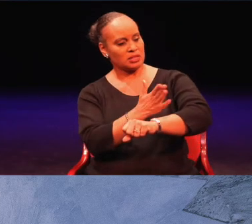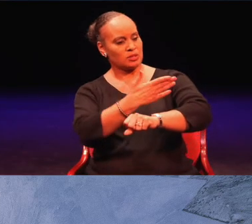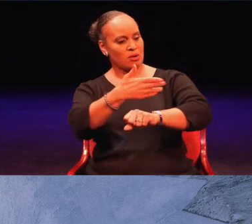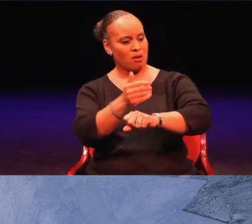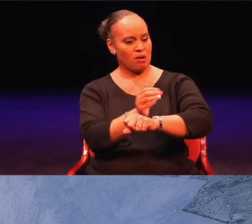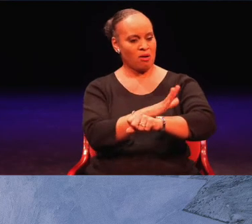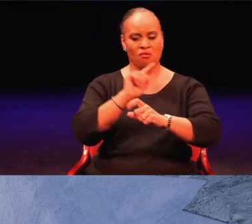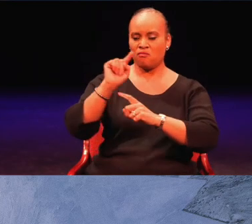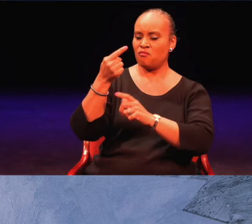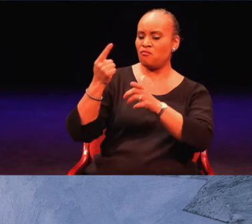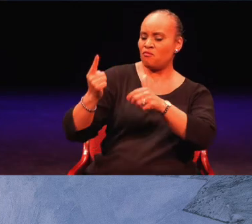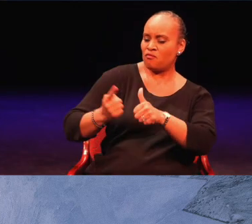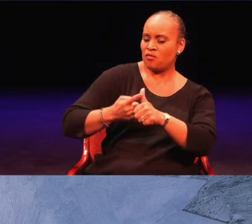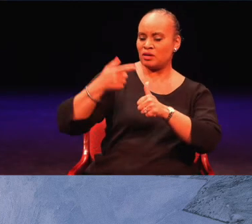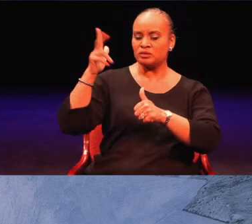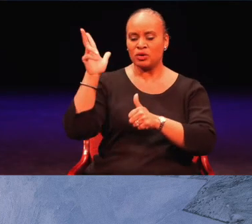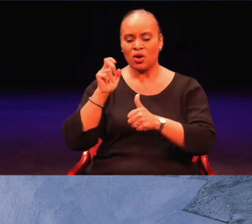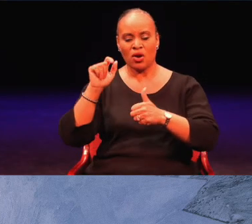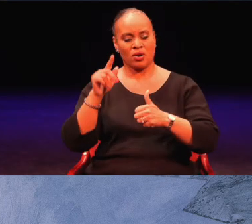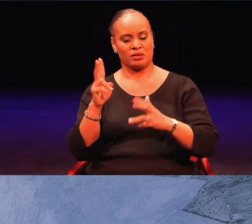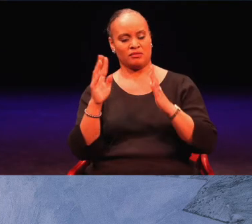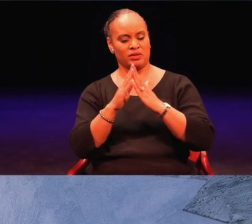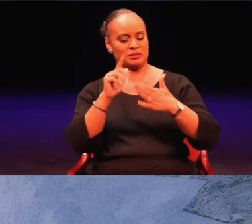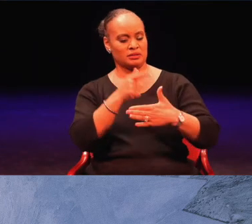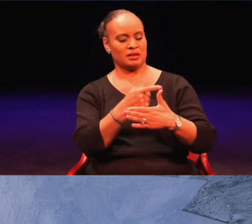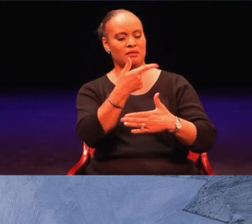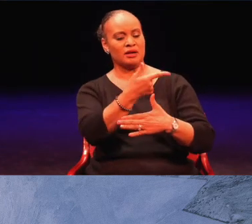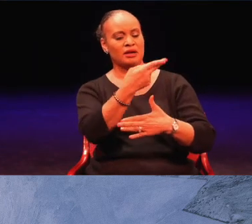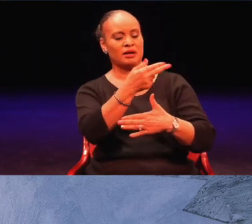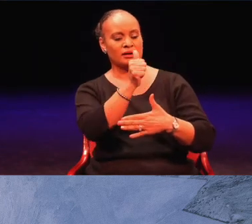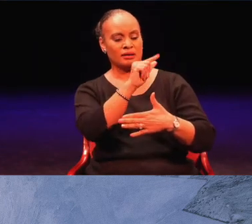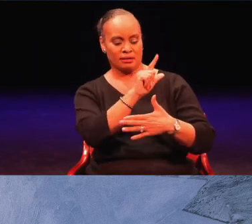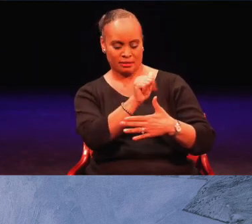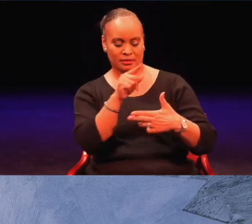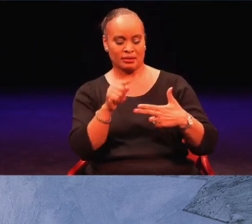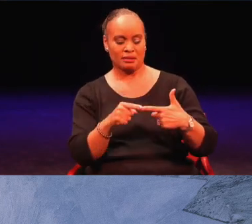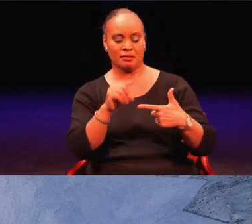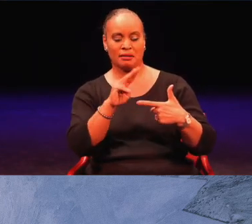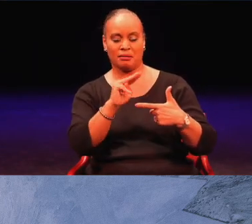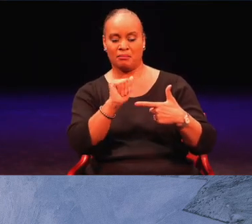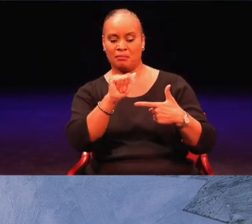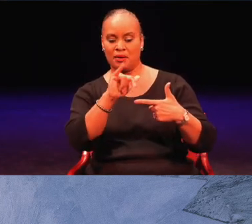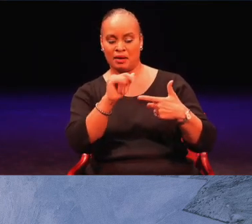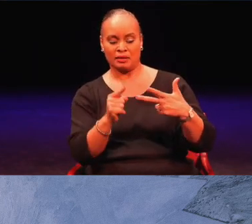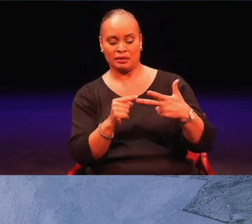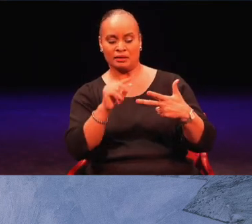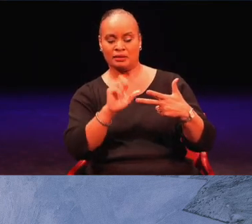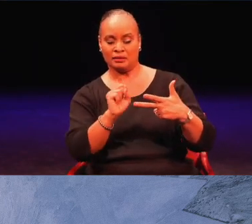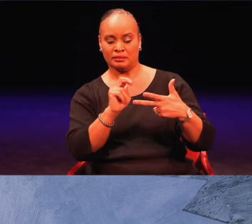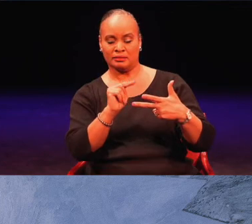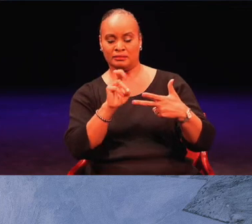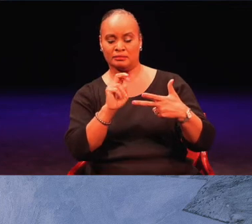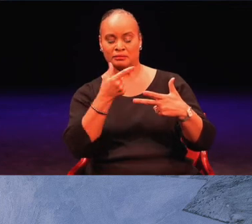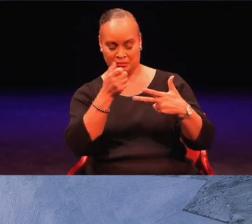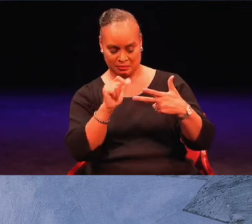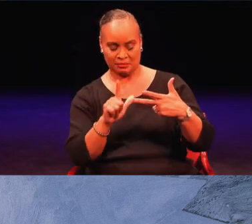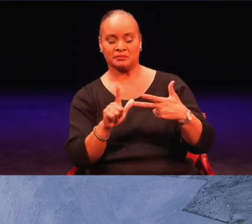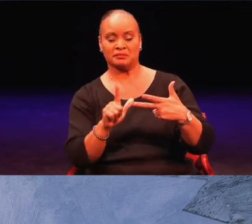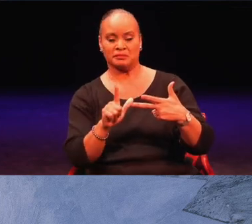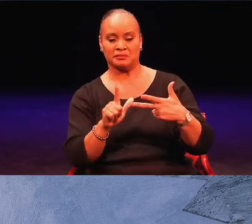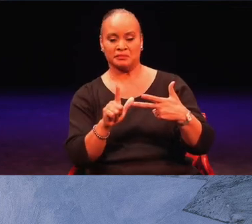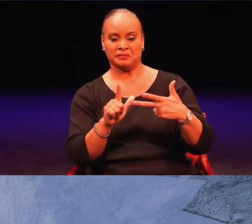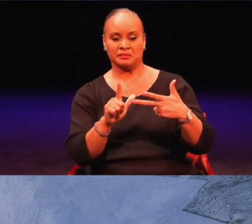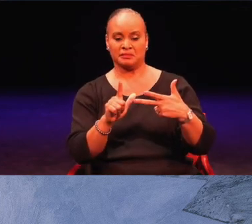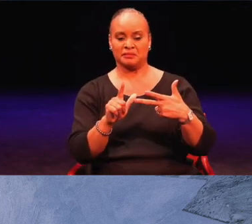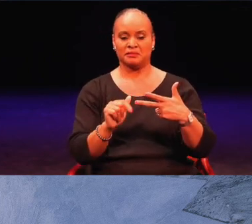They brought a call, a song, first heard in the villages of Ghana, Mali, Senegal. Calls and songs